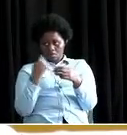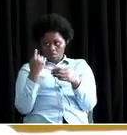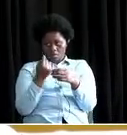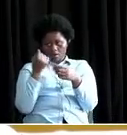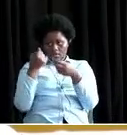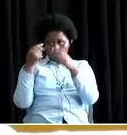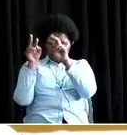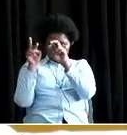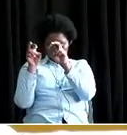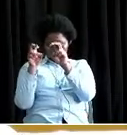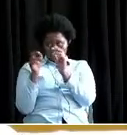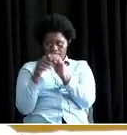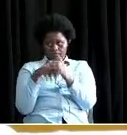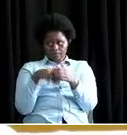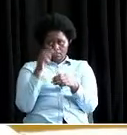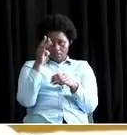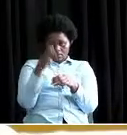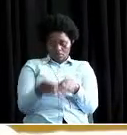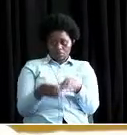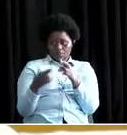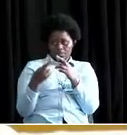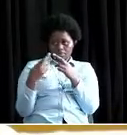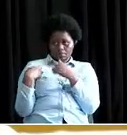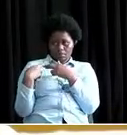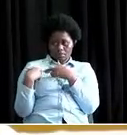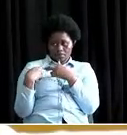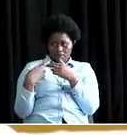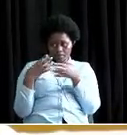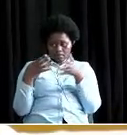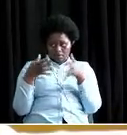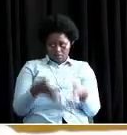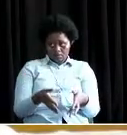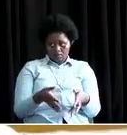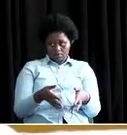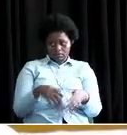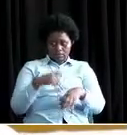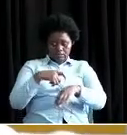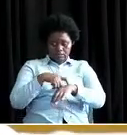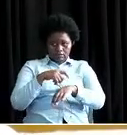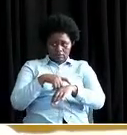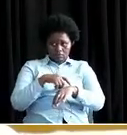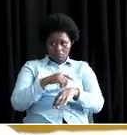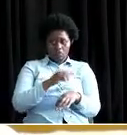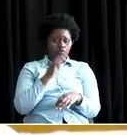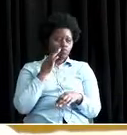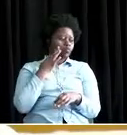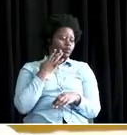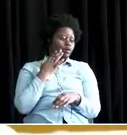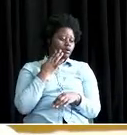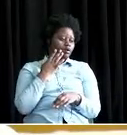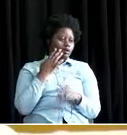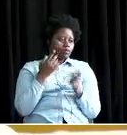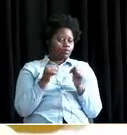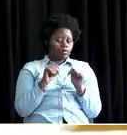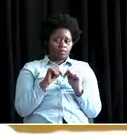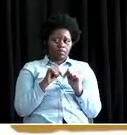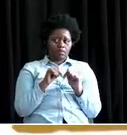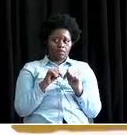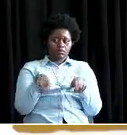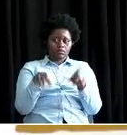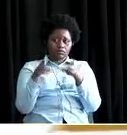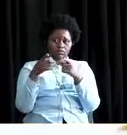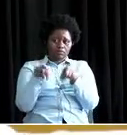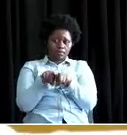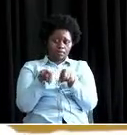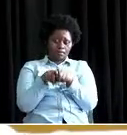councillors, we are going to deal with in this time so that when we have same problem